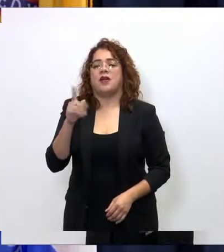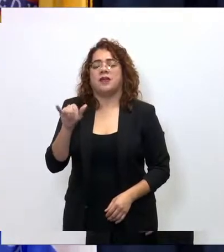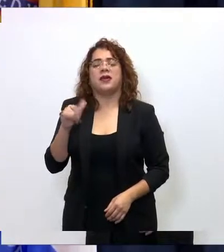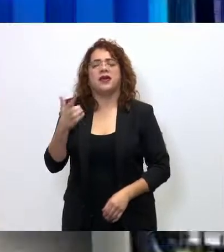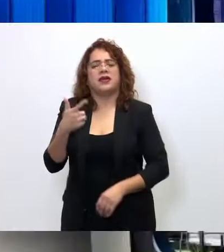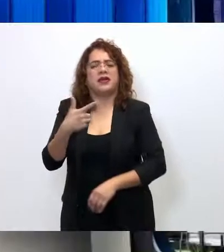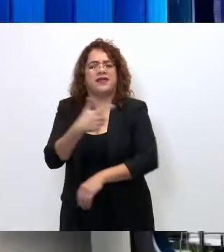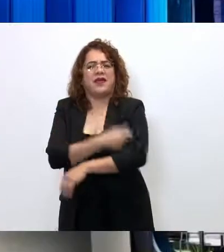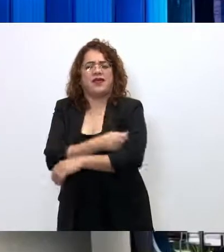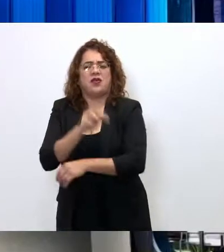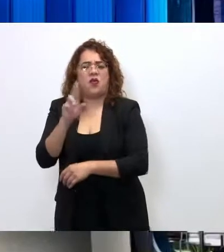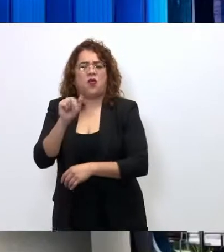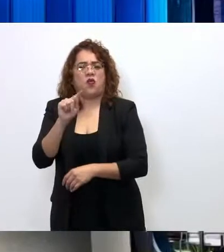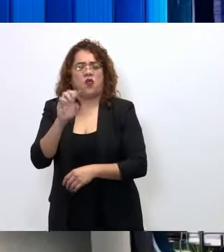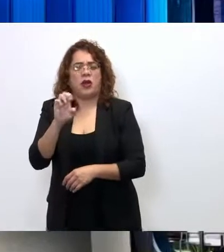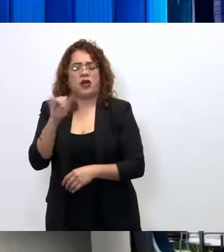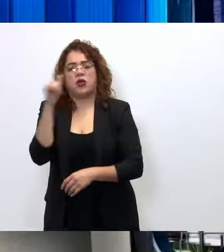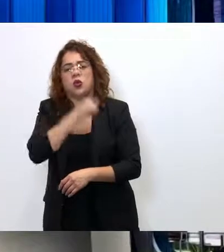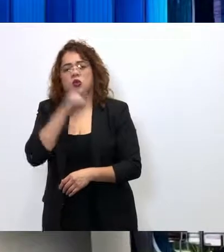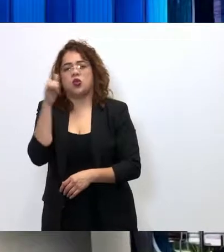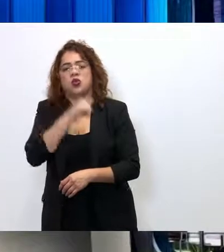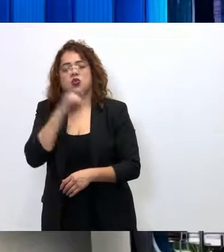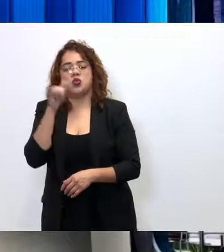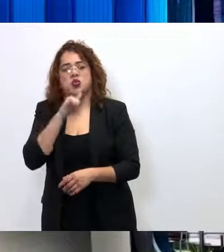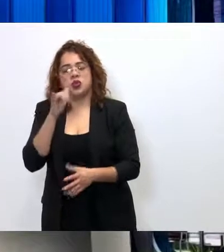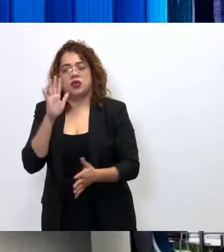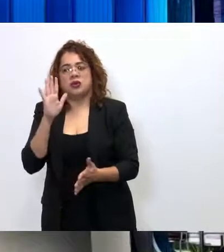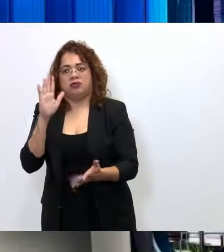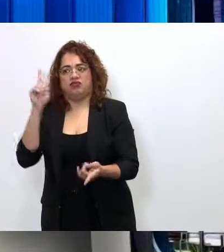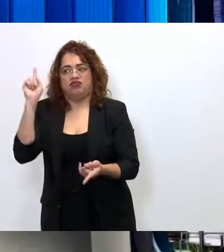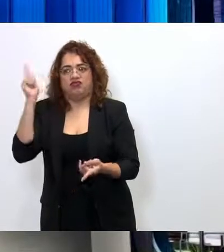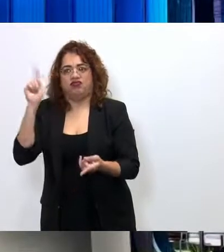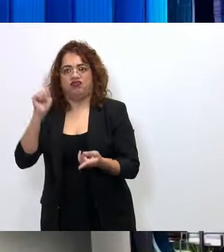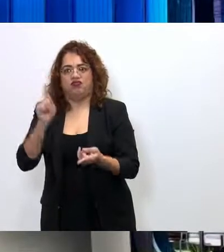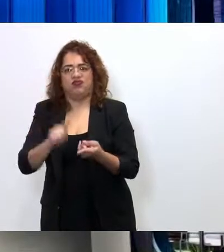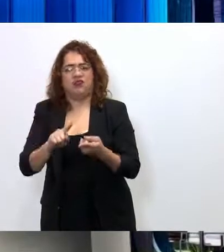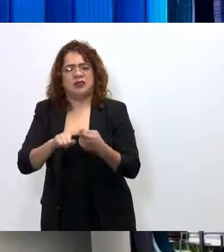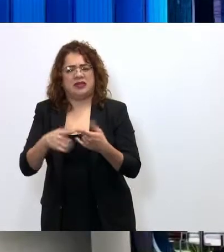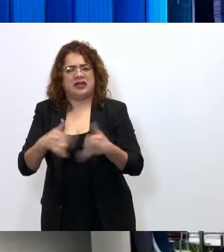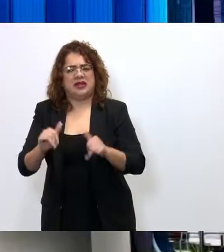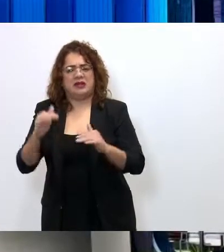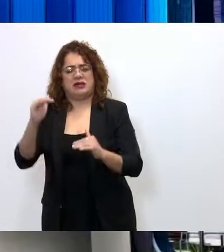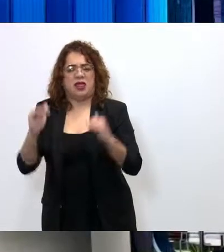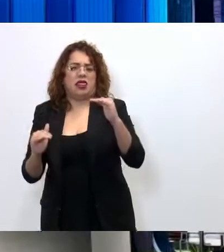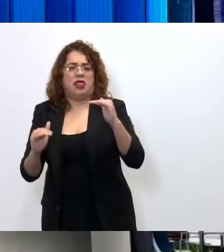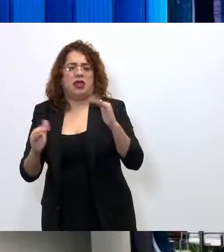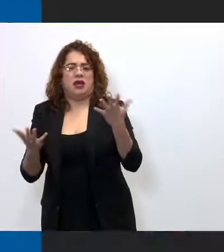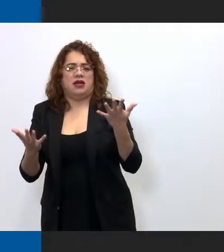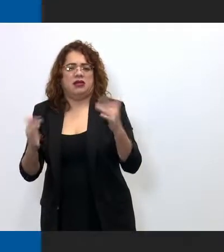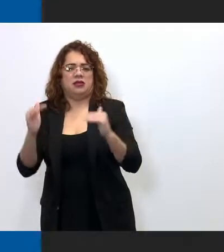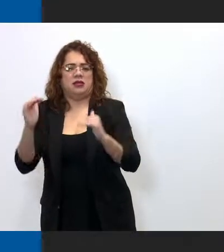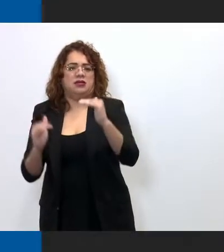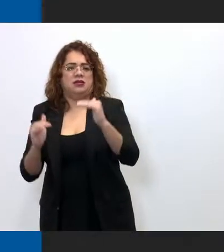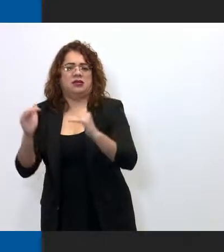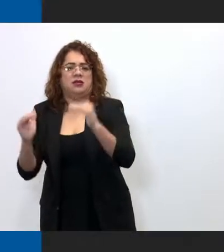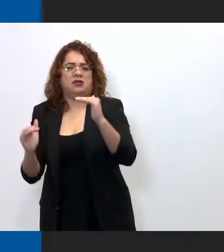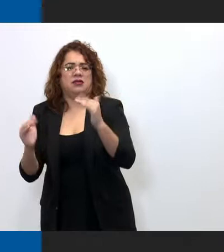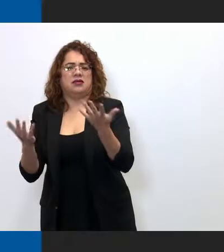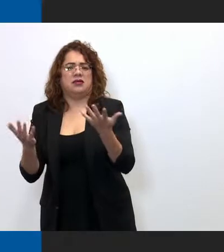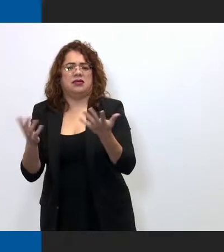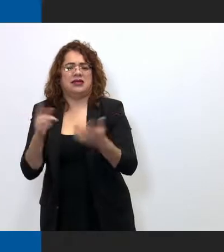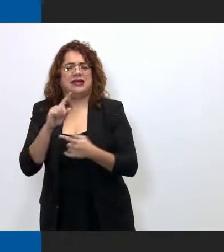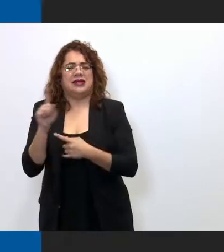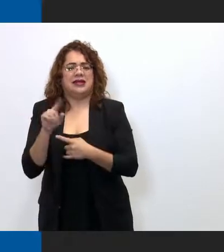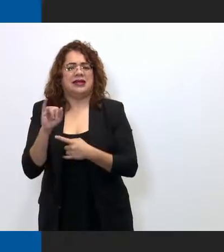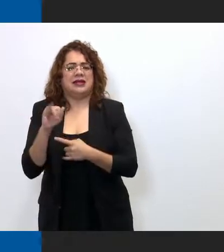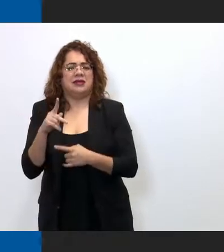It's amazing that we've reached such a high level, but if you look at the disparities, there's still significant disparities among the zip codes